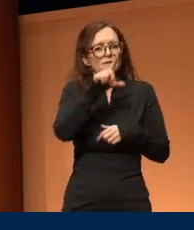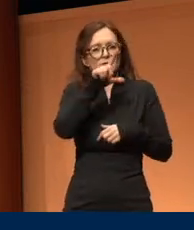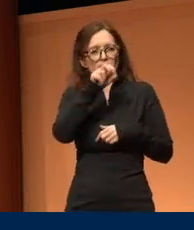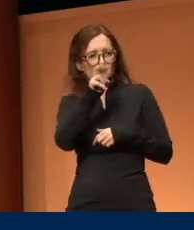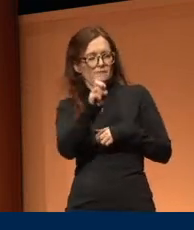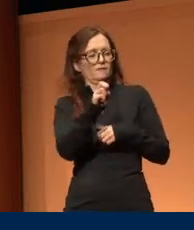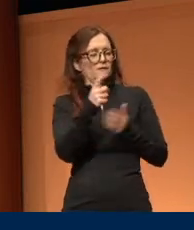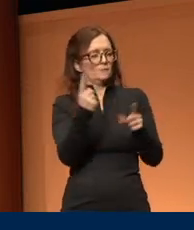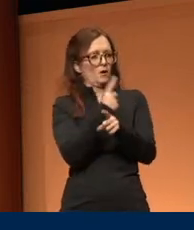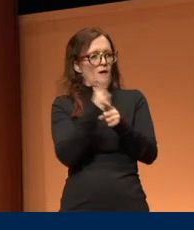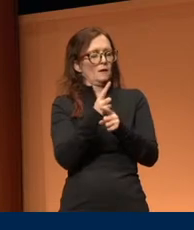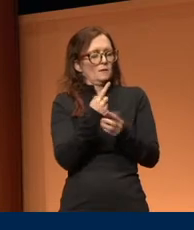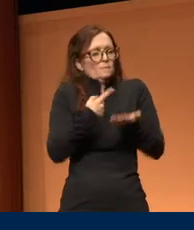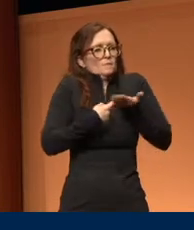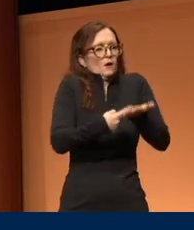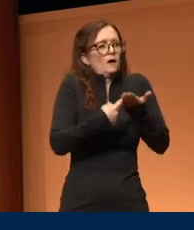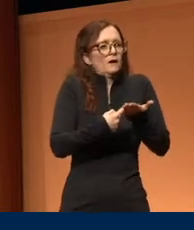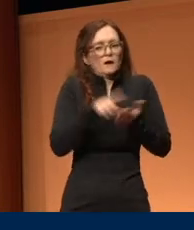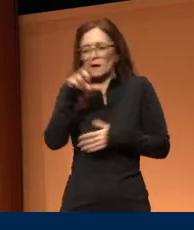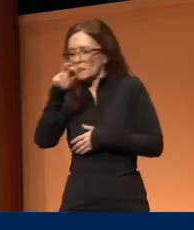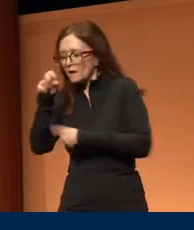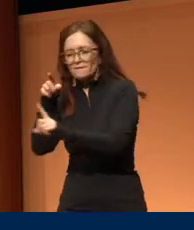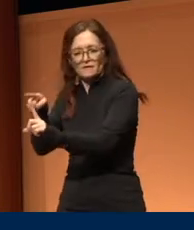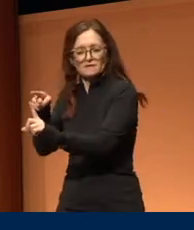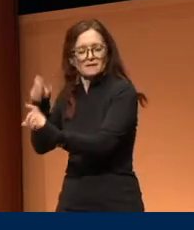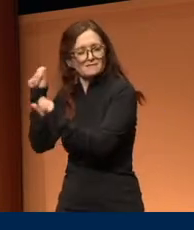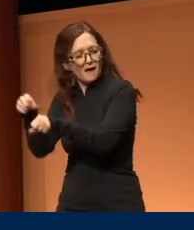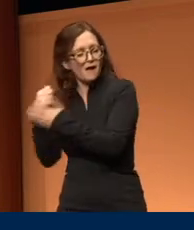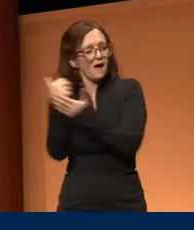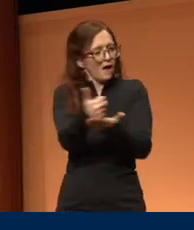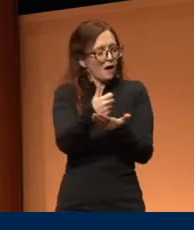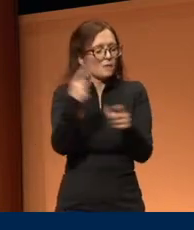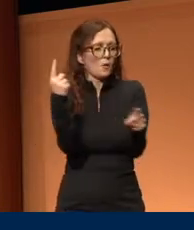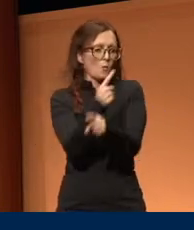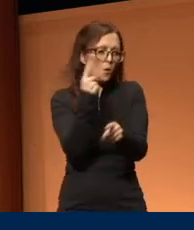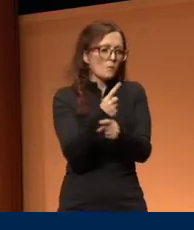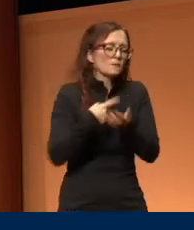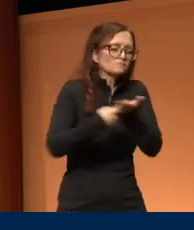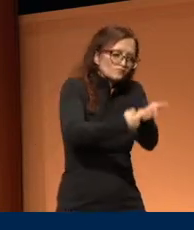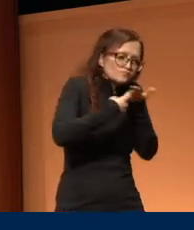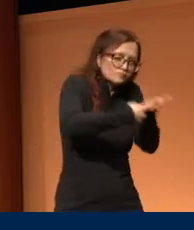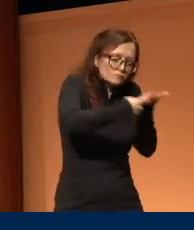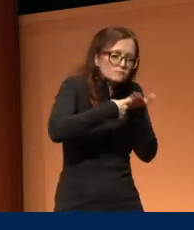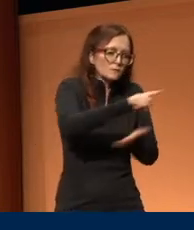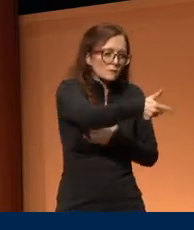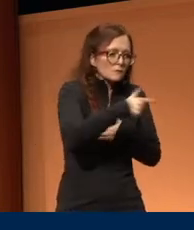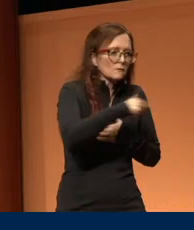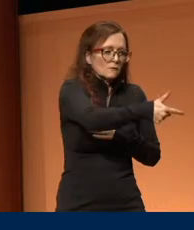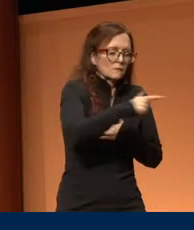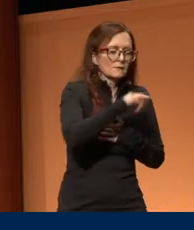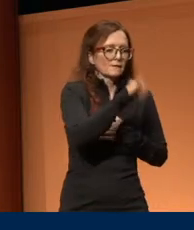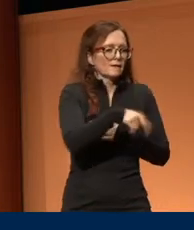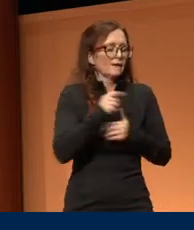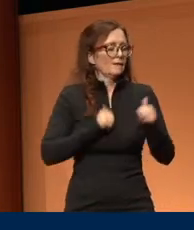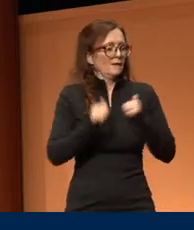proper deliberation possible to begin with. And there's neither enough love nor enough deliberation because political actors are governed by a logic